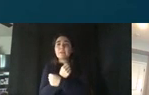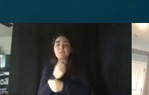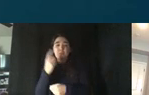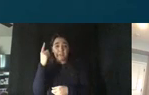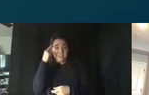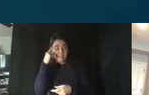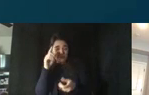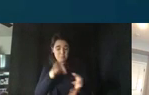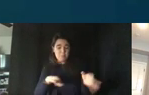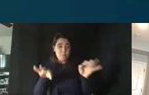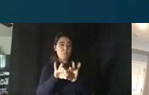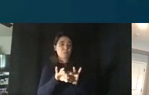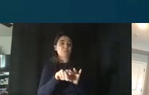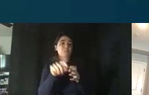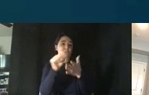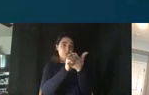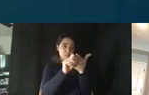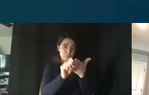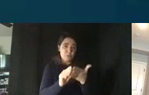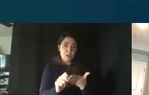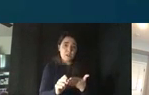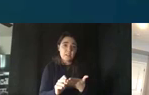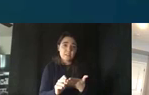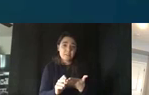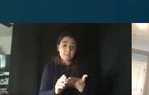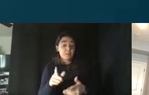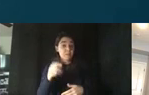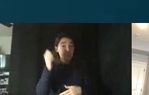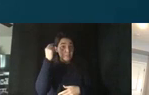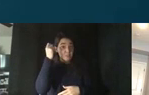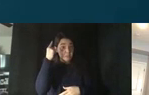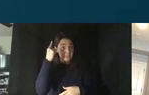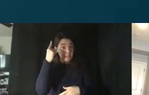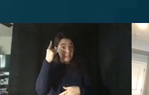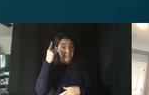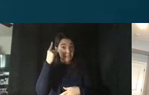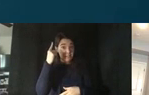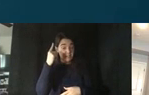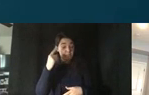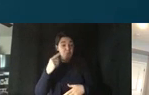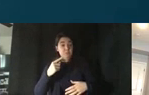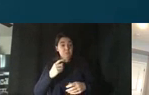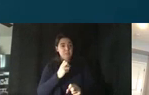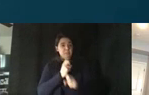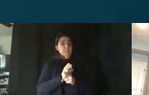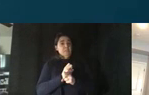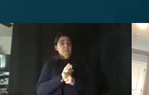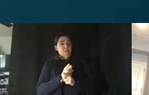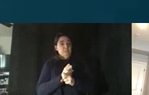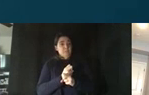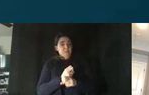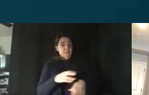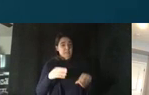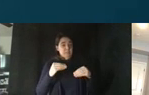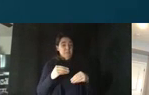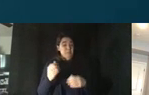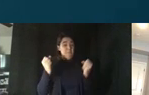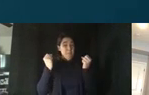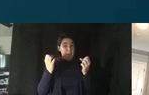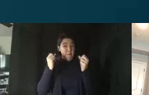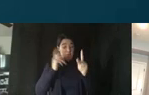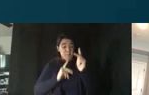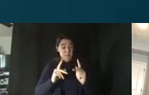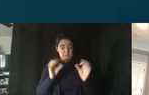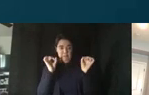writing. But have a thick skin, because there are going to be people who hate it. There are going to be a lot of people who hate it.